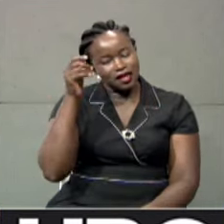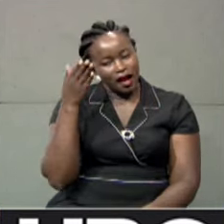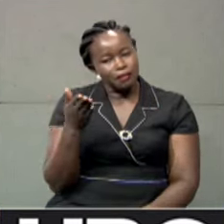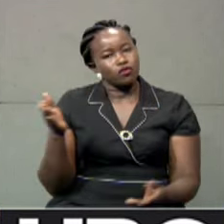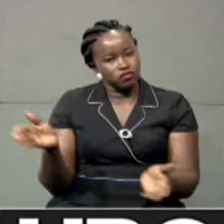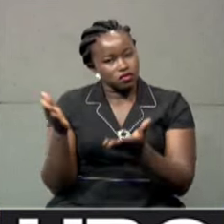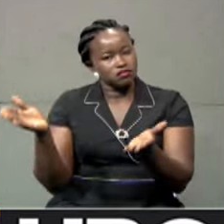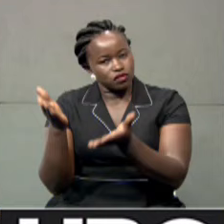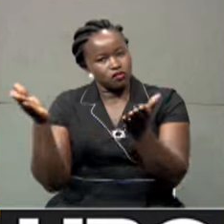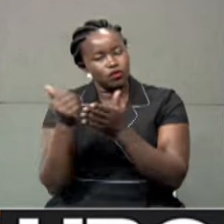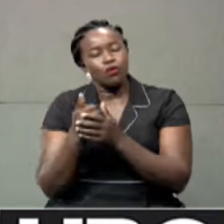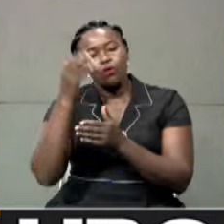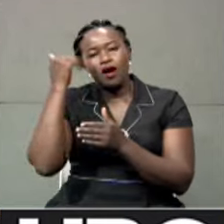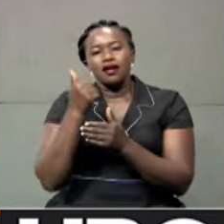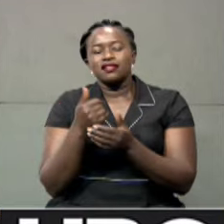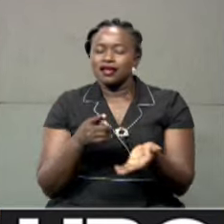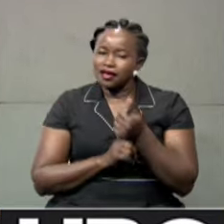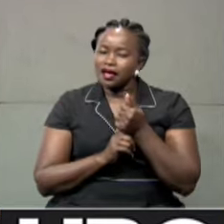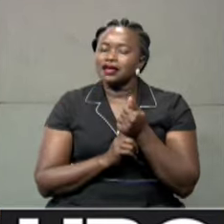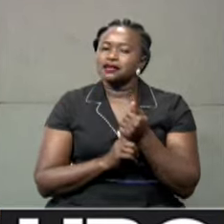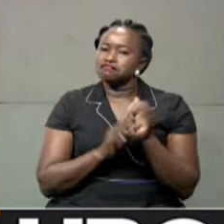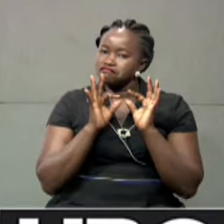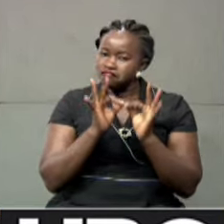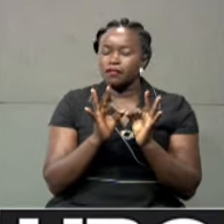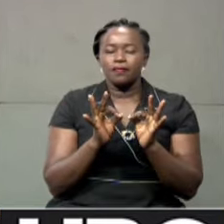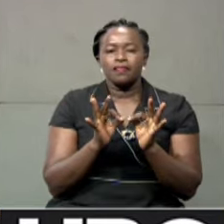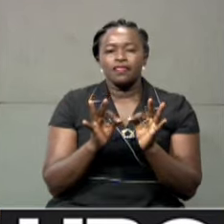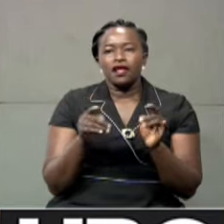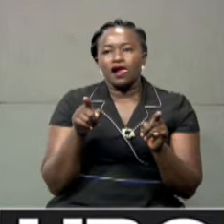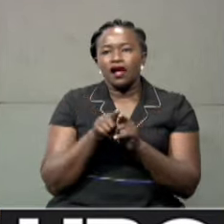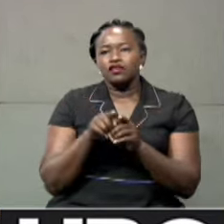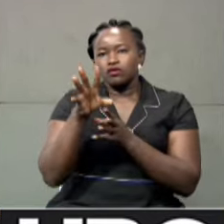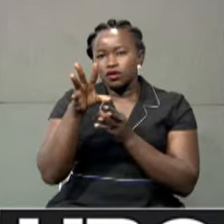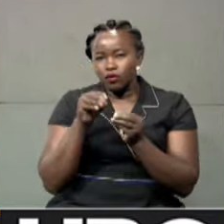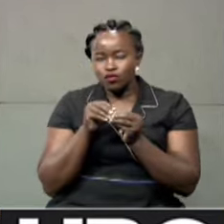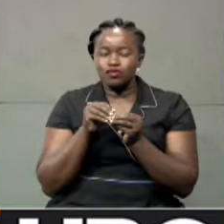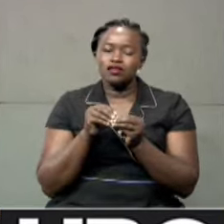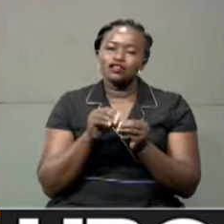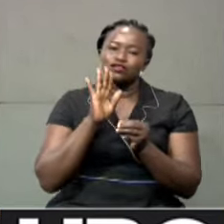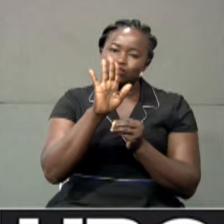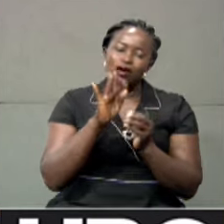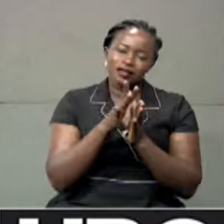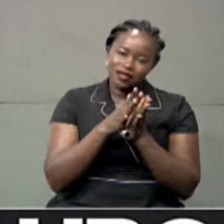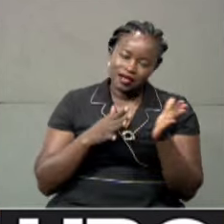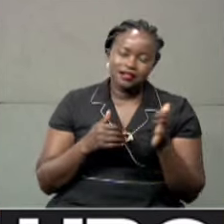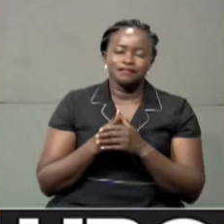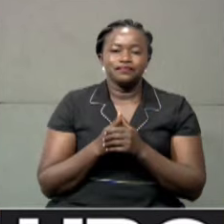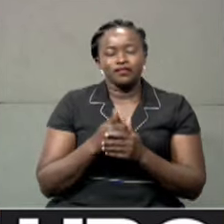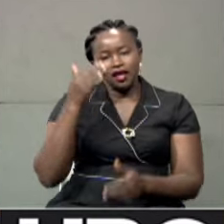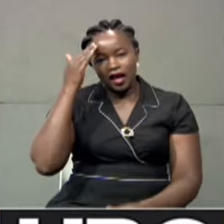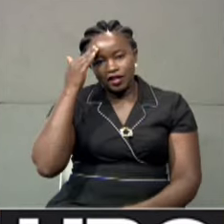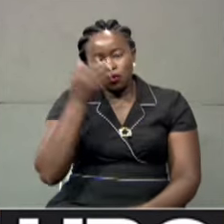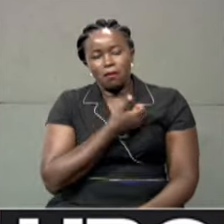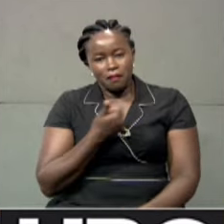ensure that they get what they get. As we conclude, Your Excellency, I know Mama as